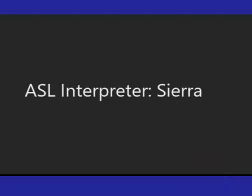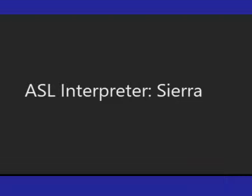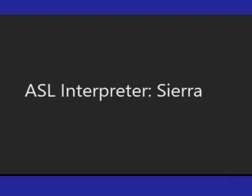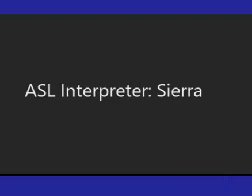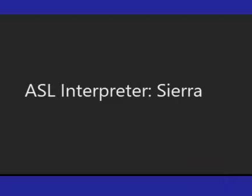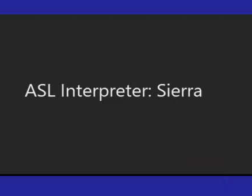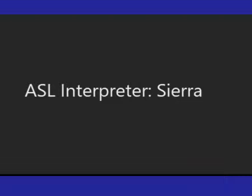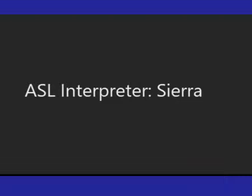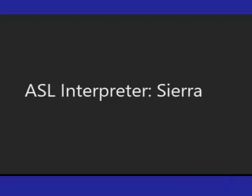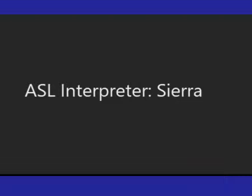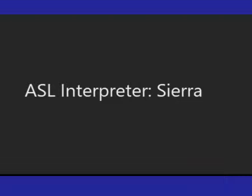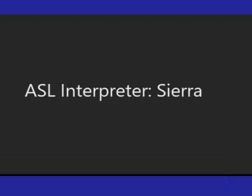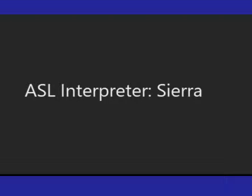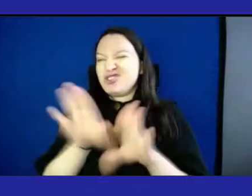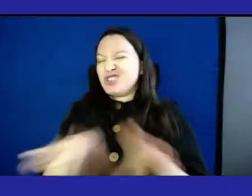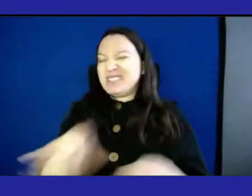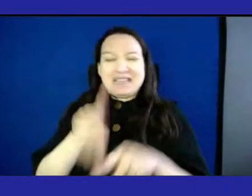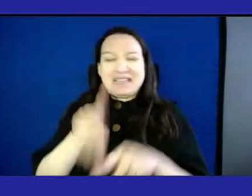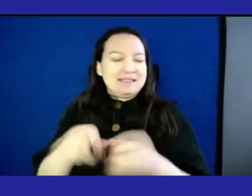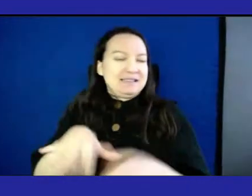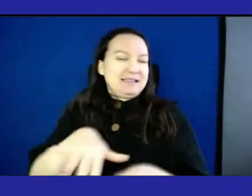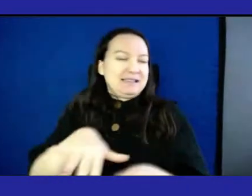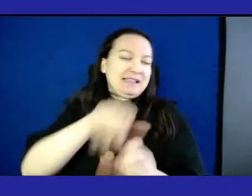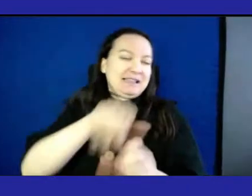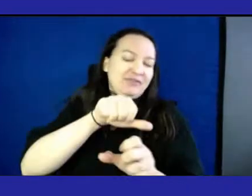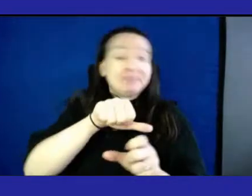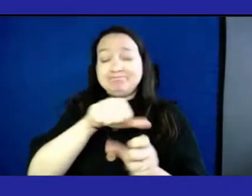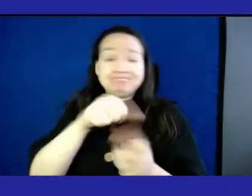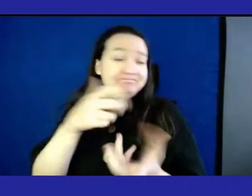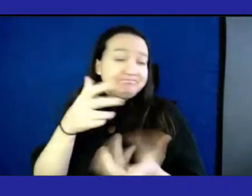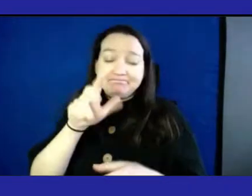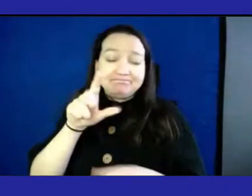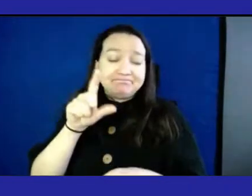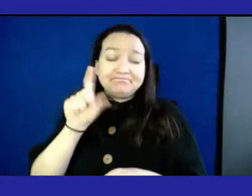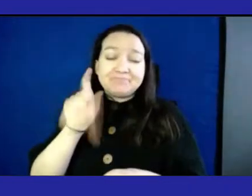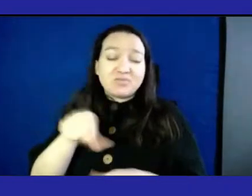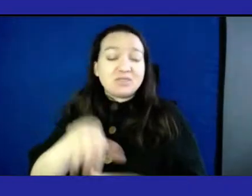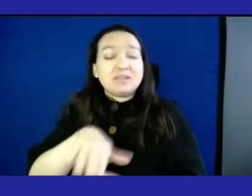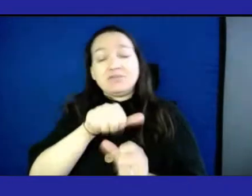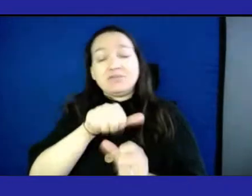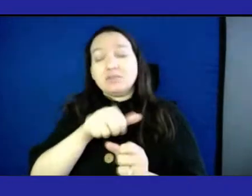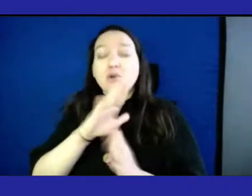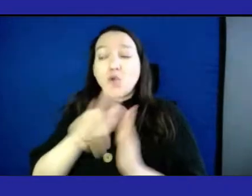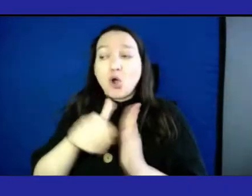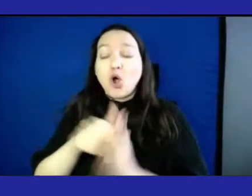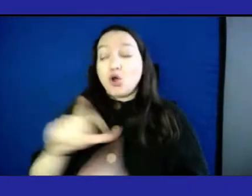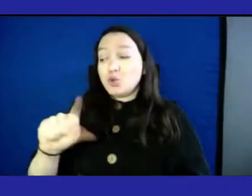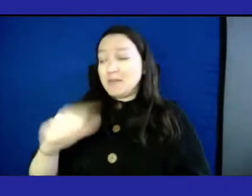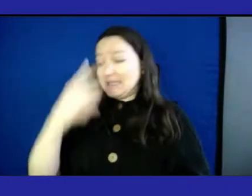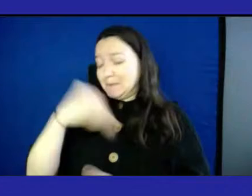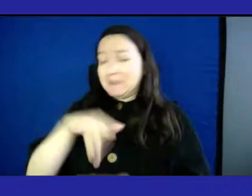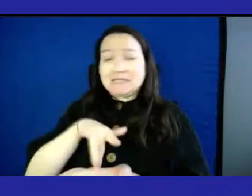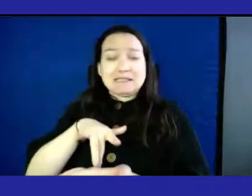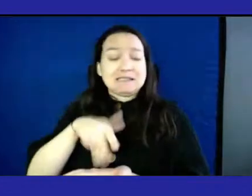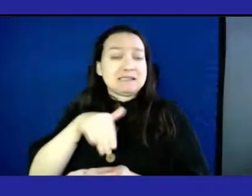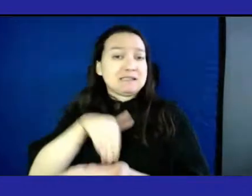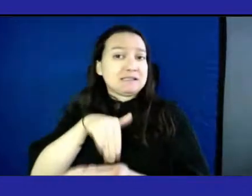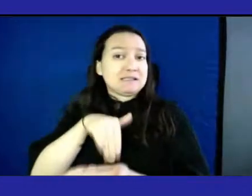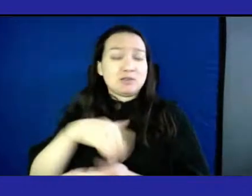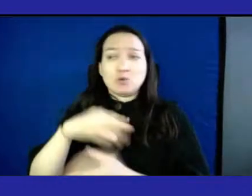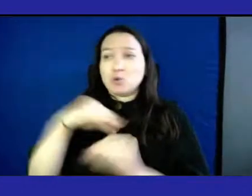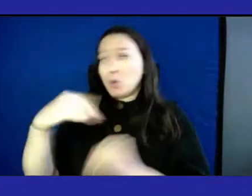children, couldn't leave, so they both left. So at the moment, out of our 20 anesthesiologists, we don't have any African-American